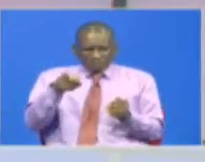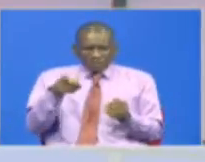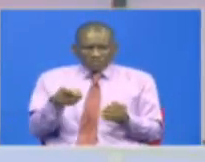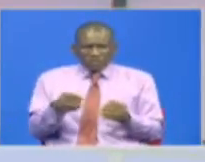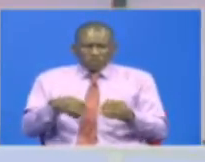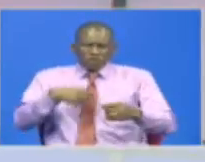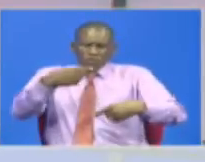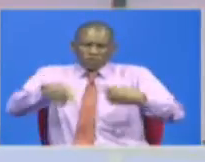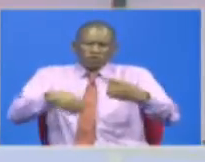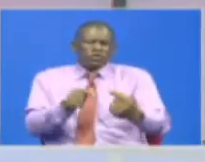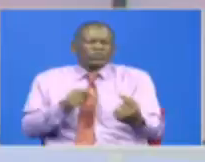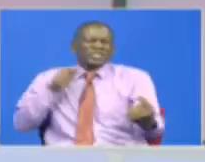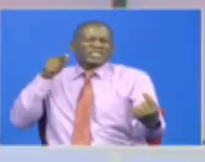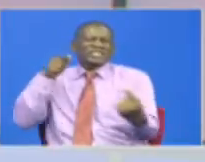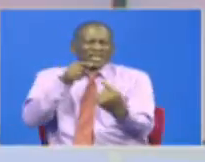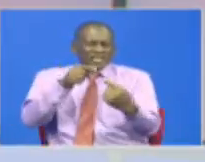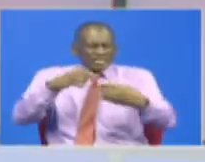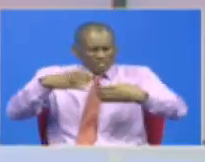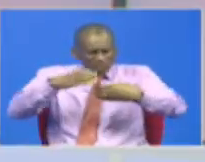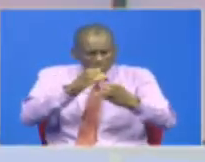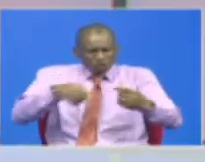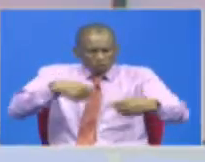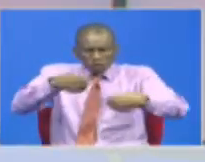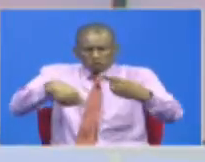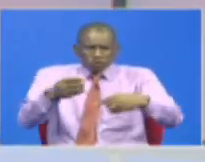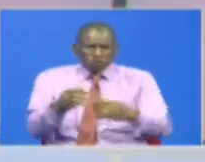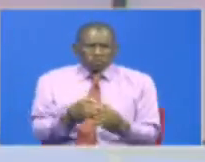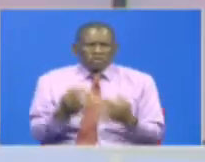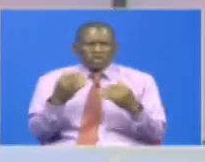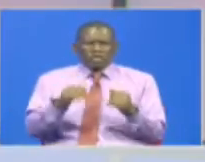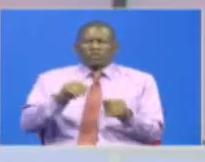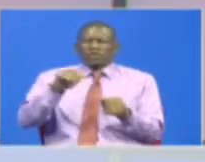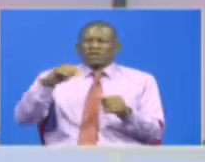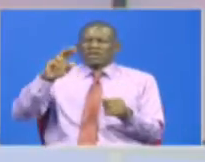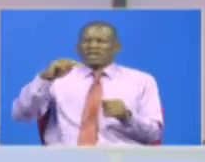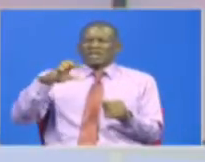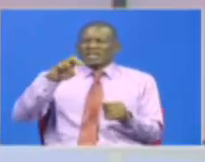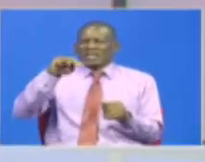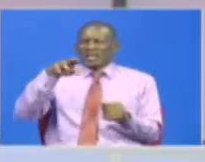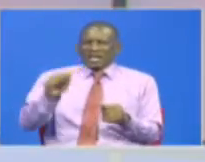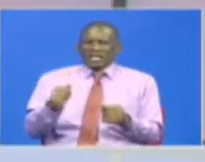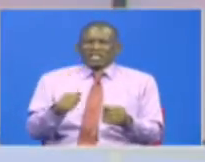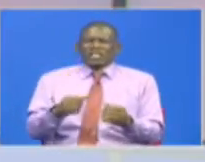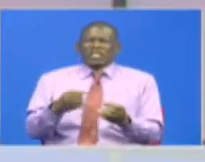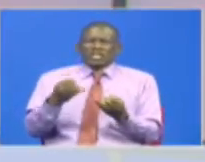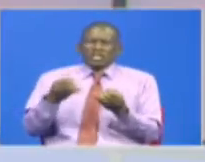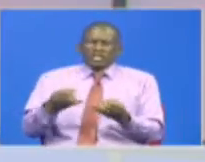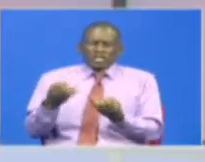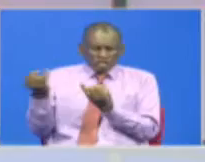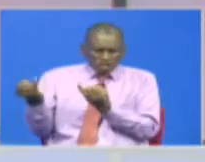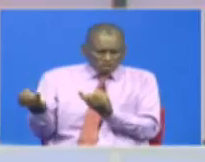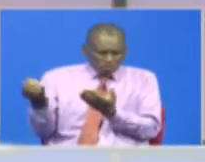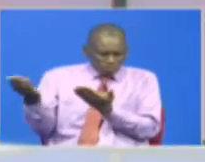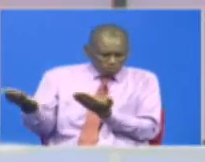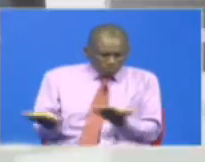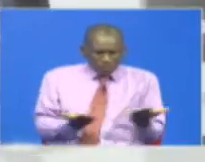with targeted testing. Gina Kirori was at today's briefing on the COVID-19